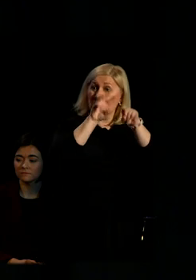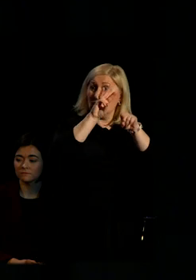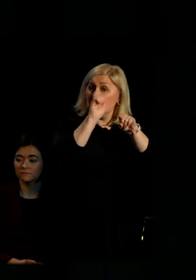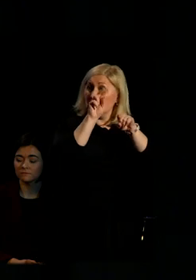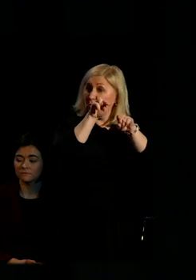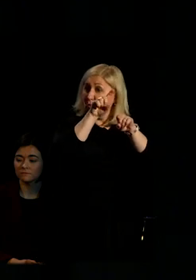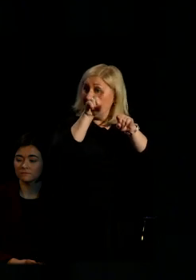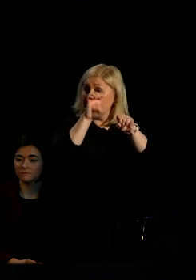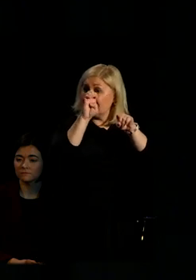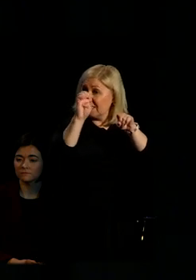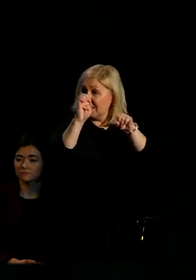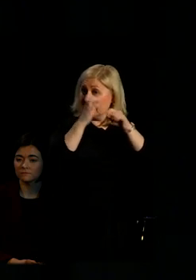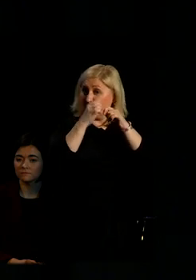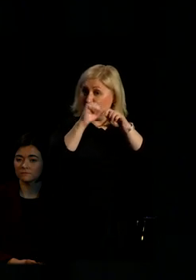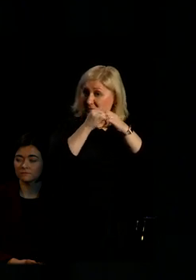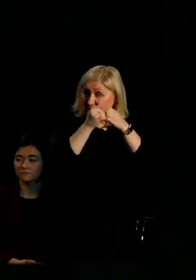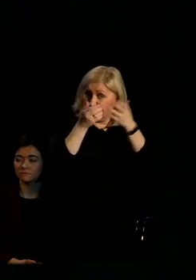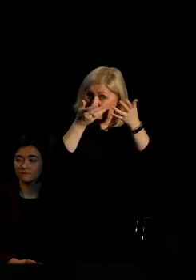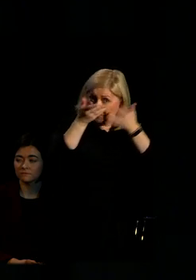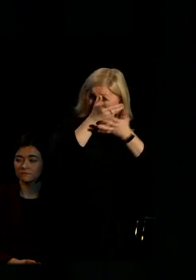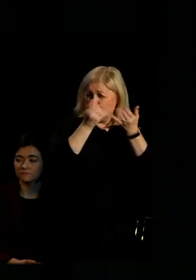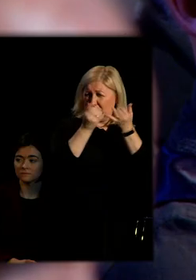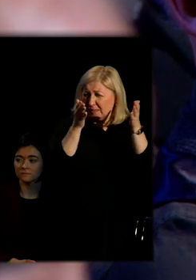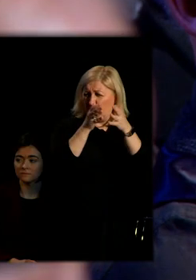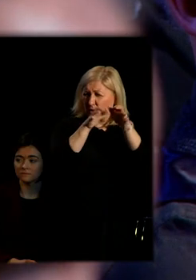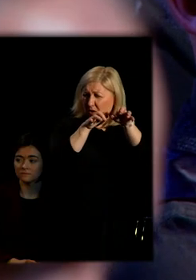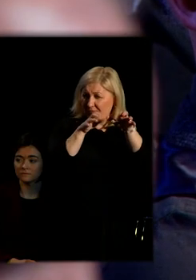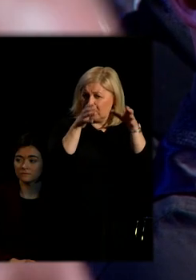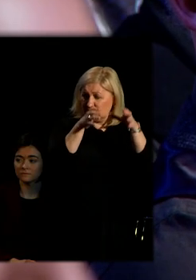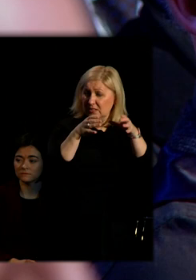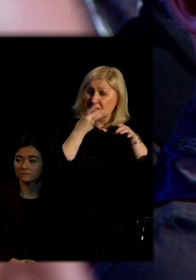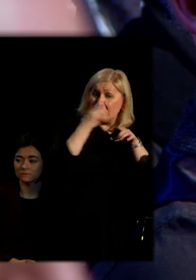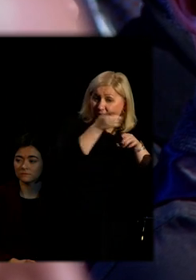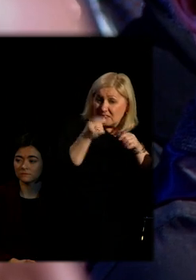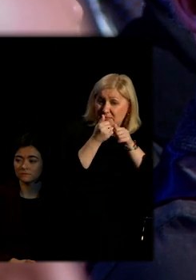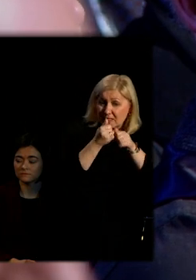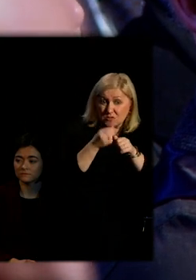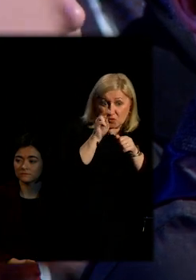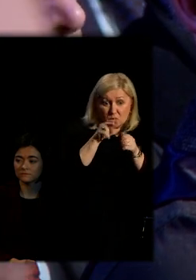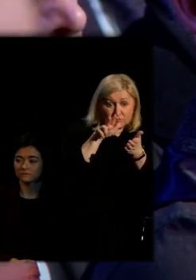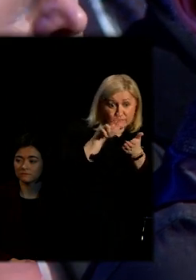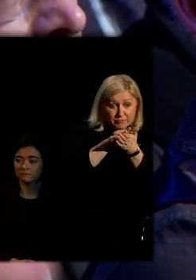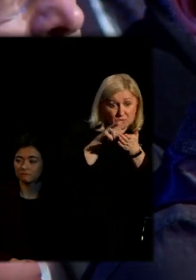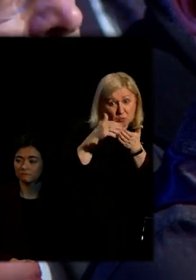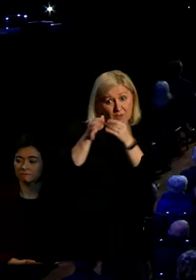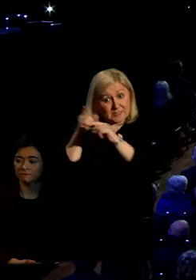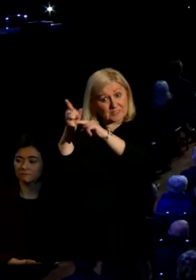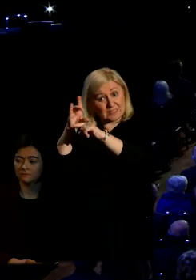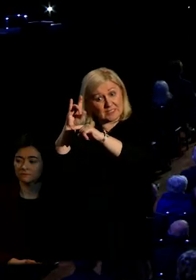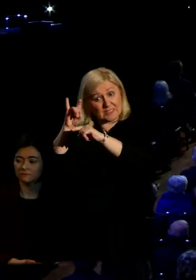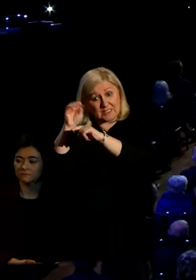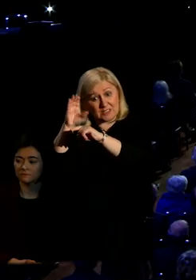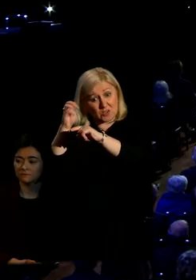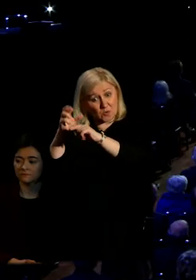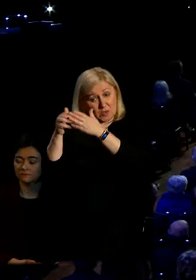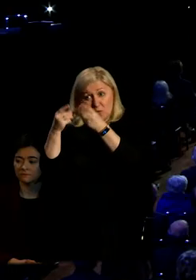Berlin. He asked the delegates to endorse Hitler's plans to introduce mechanisms for the total annihilation